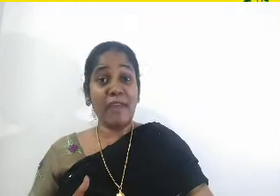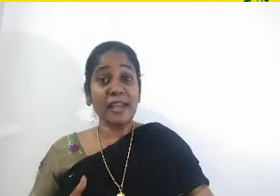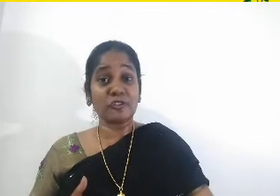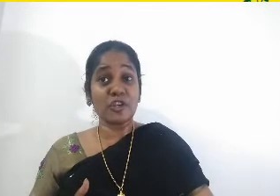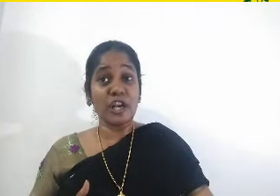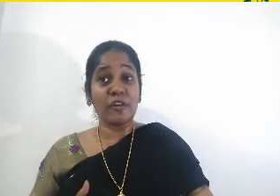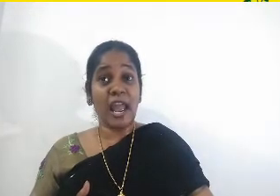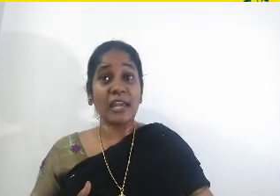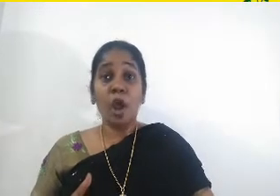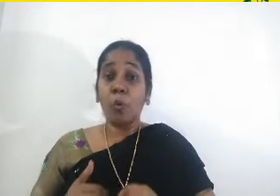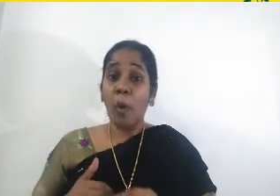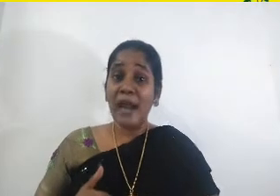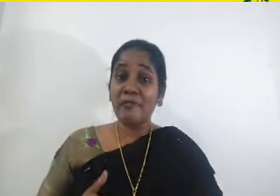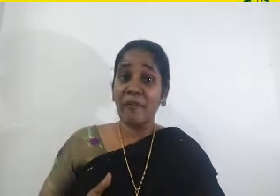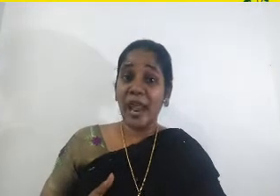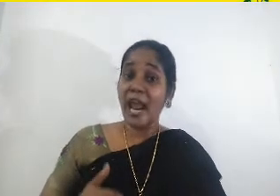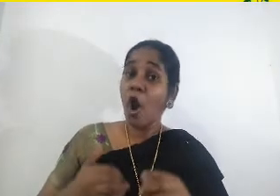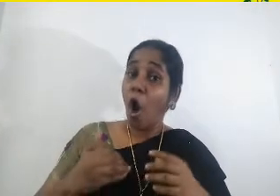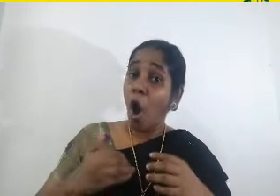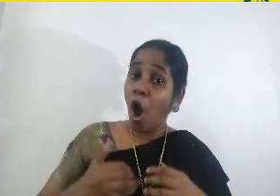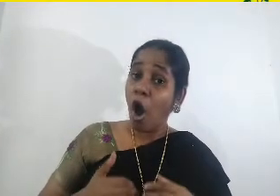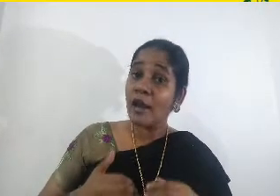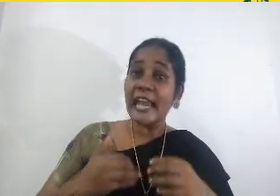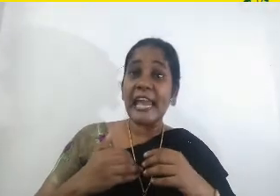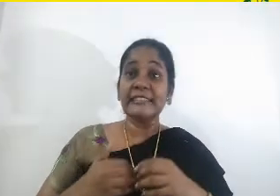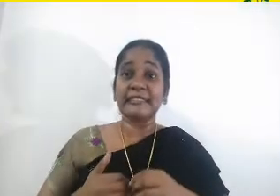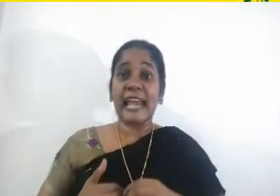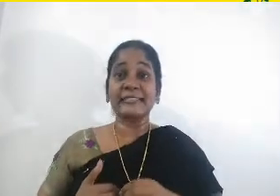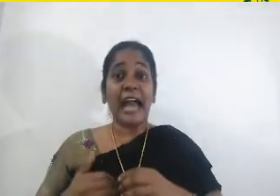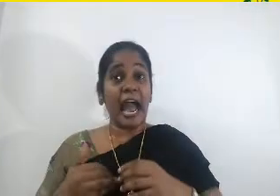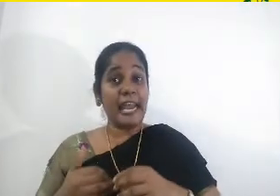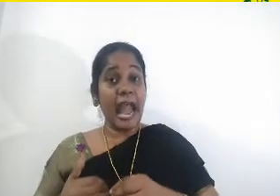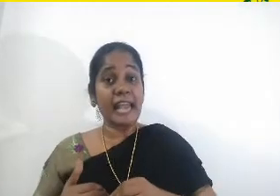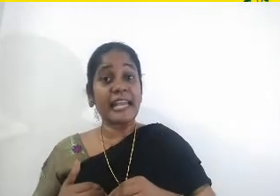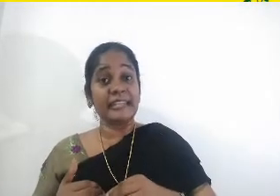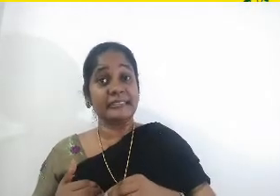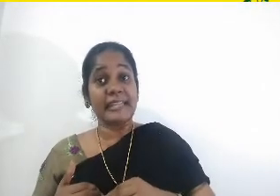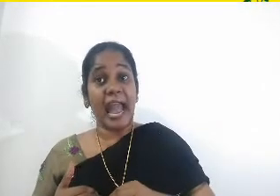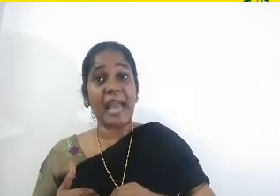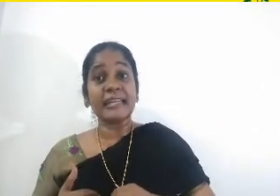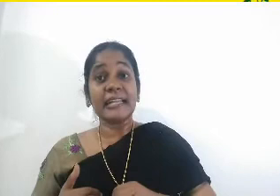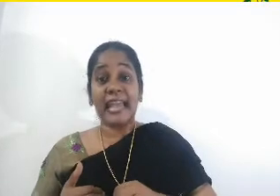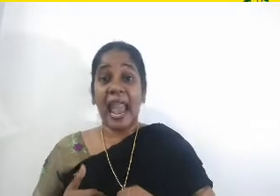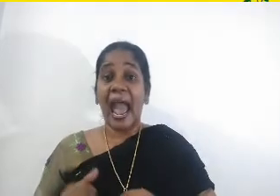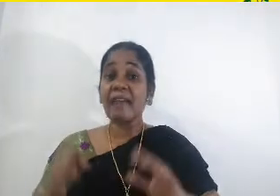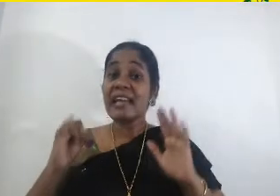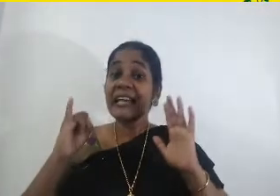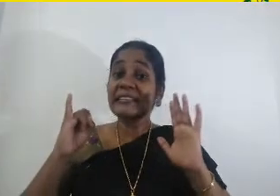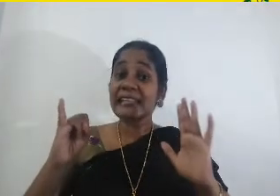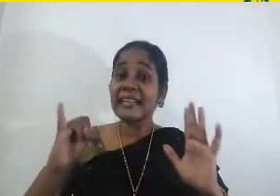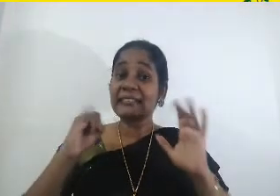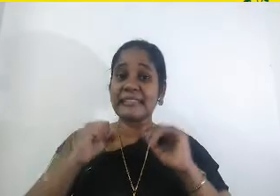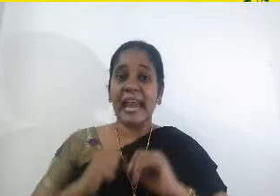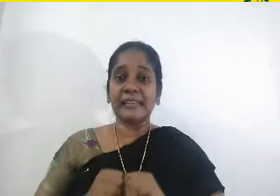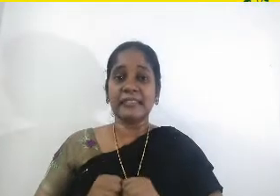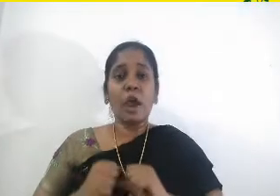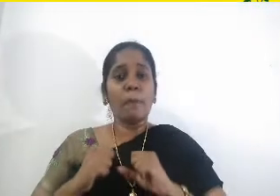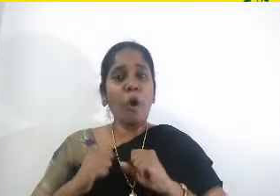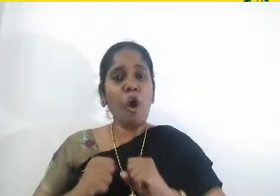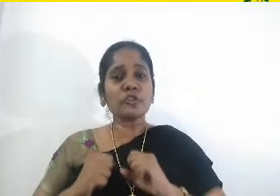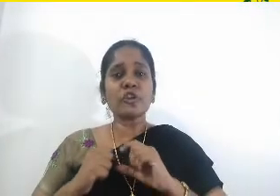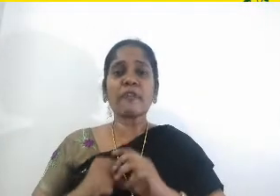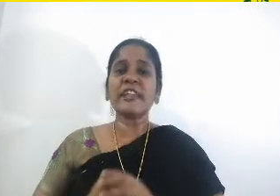many ways, children. One way all insects are alike is that they have